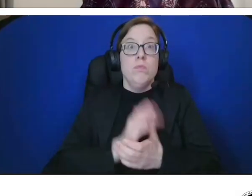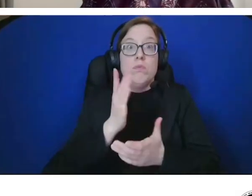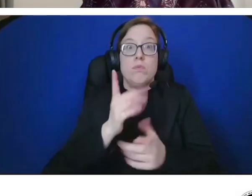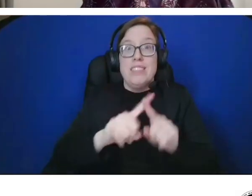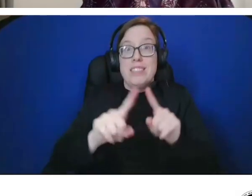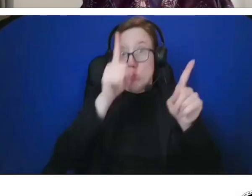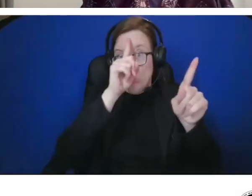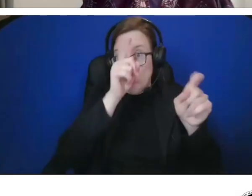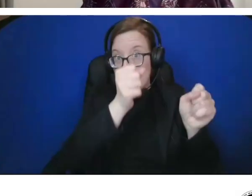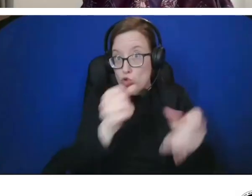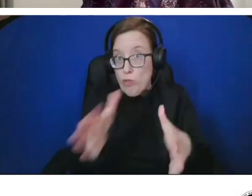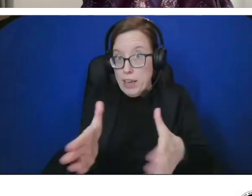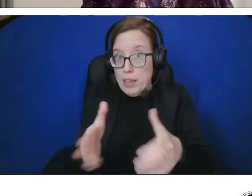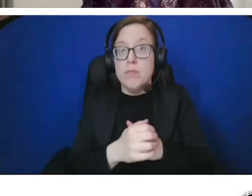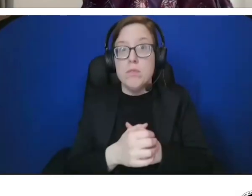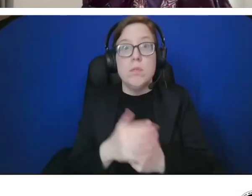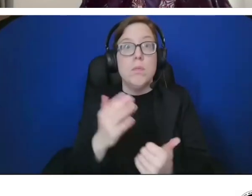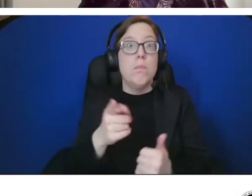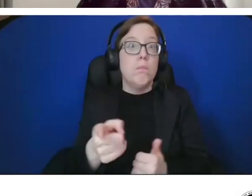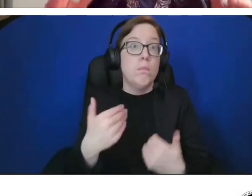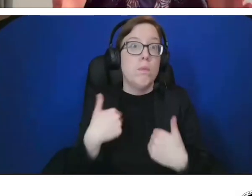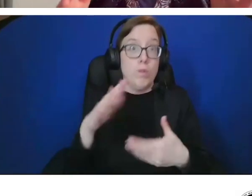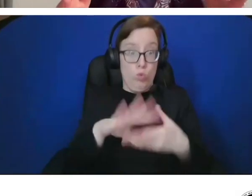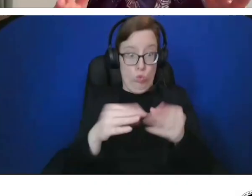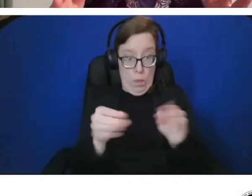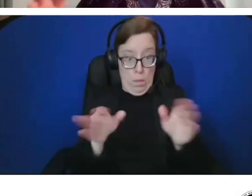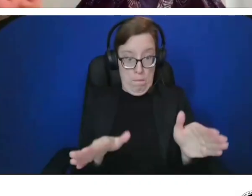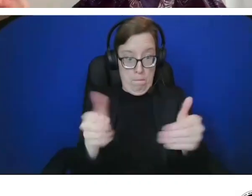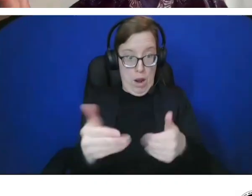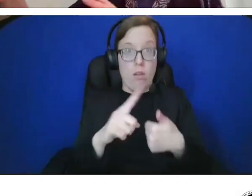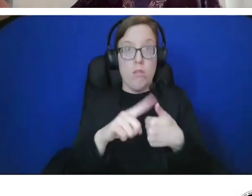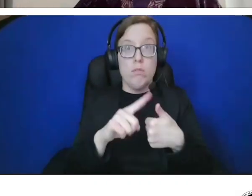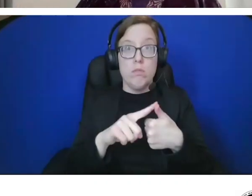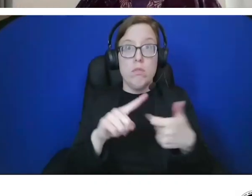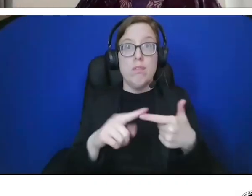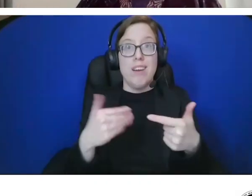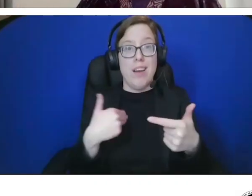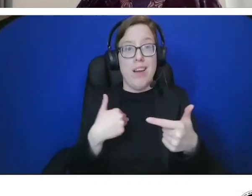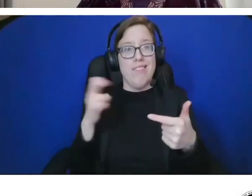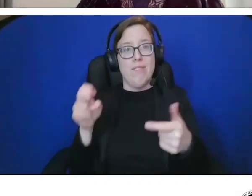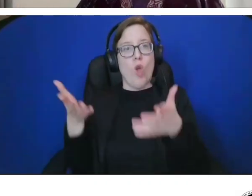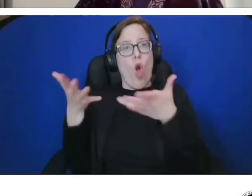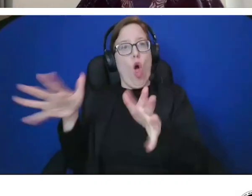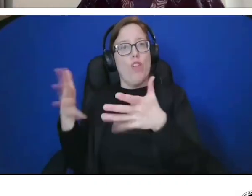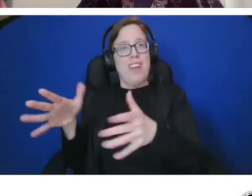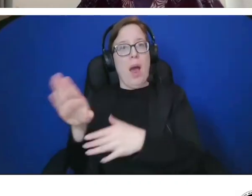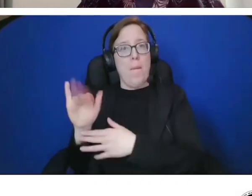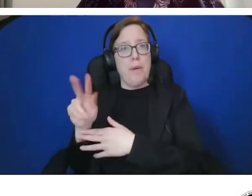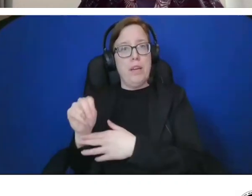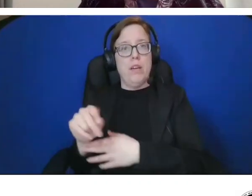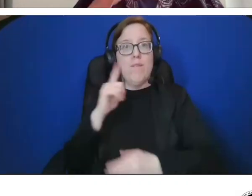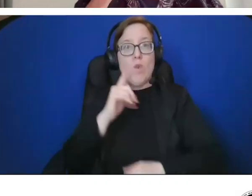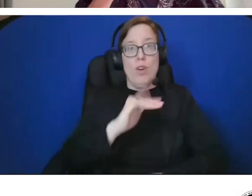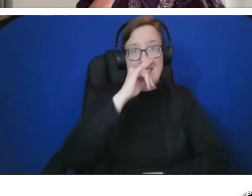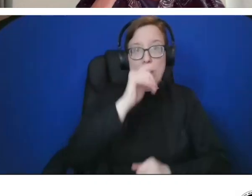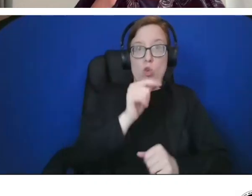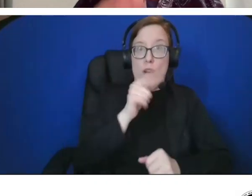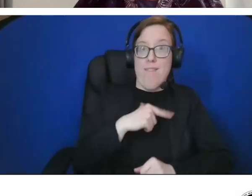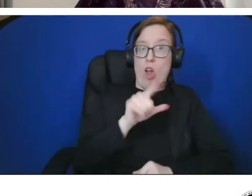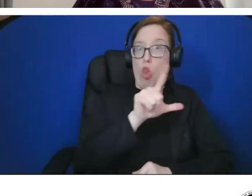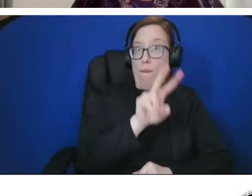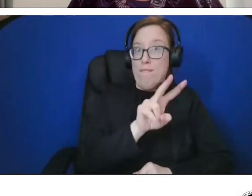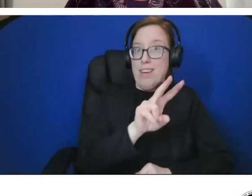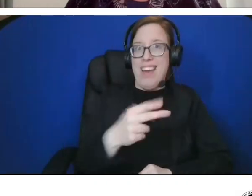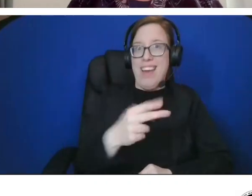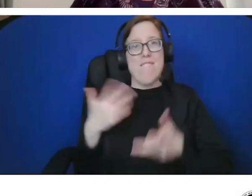Some strategies then could be that you might have your story box and you might also have an all done bin. And for the kids with low vision, I really like